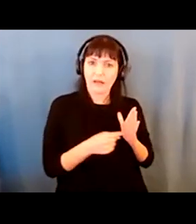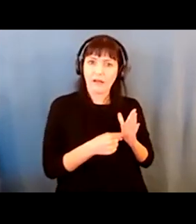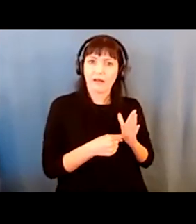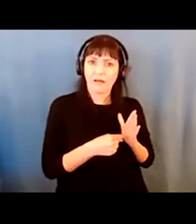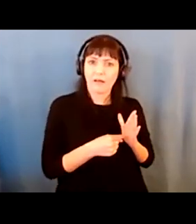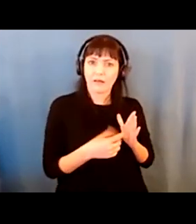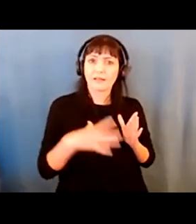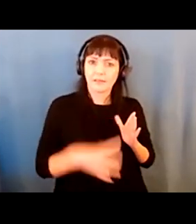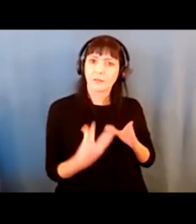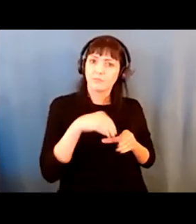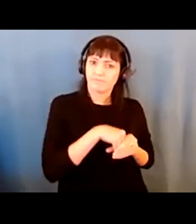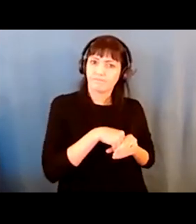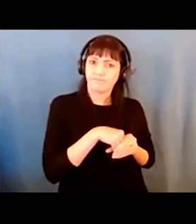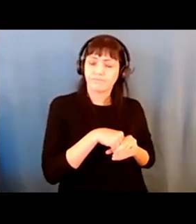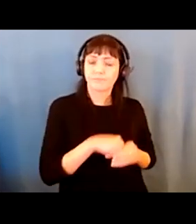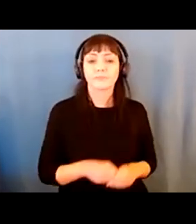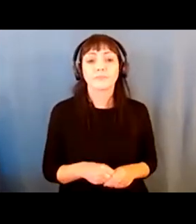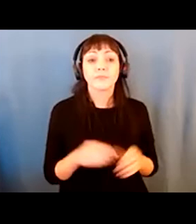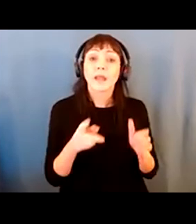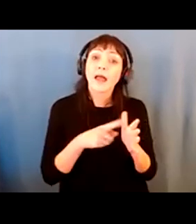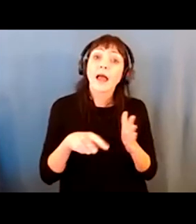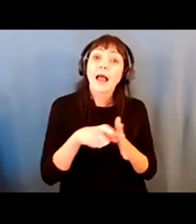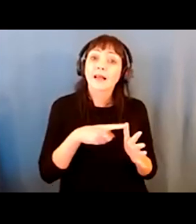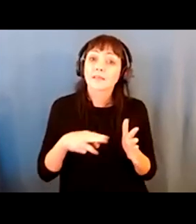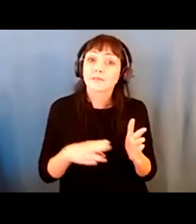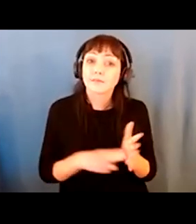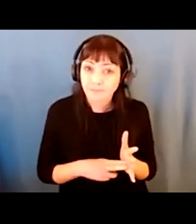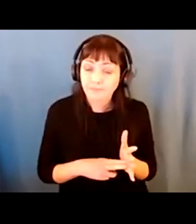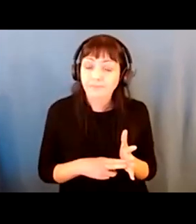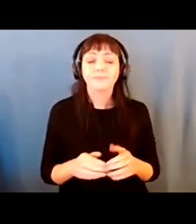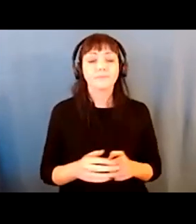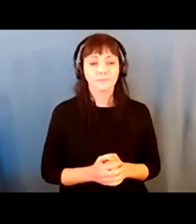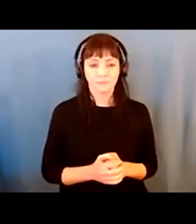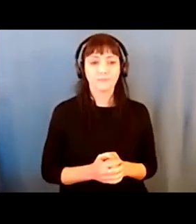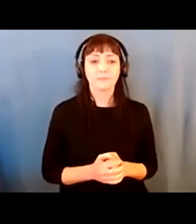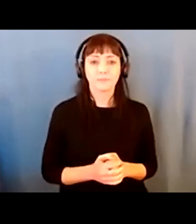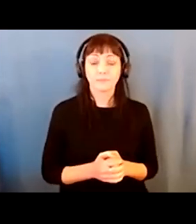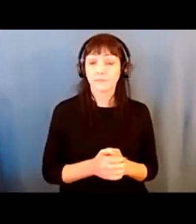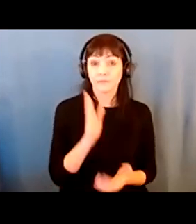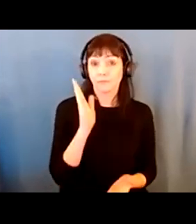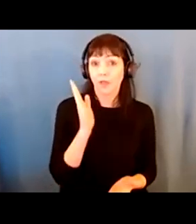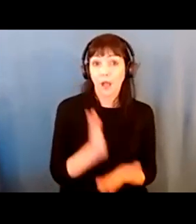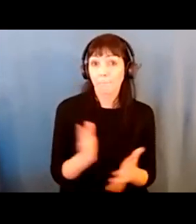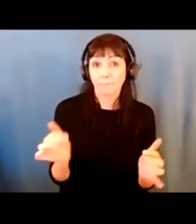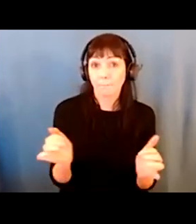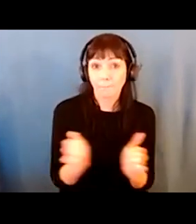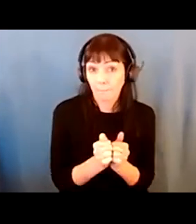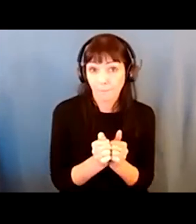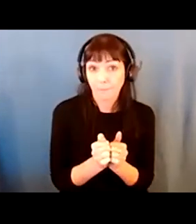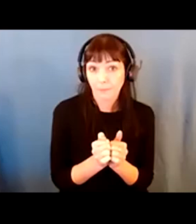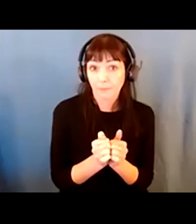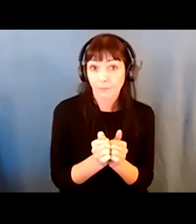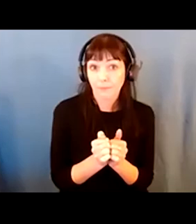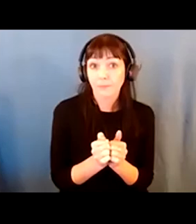sorry, Aidan. Yeah, I just want to. I mean, absolutely, the budget should